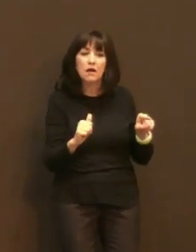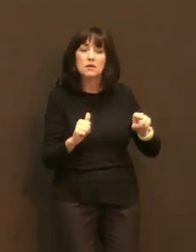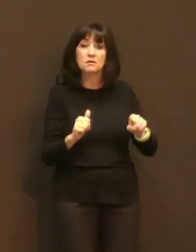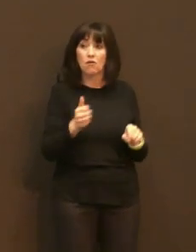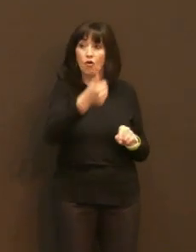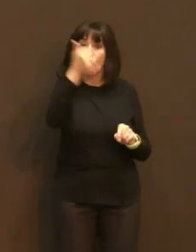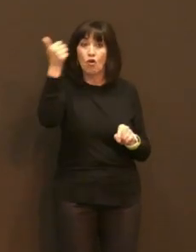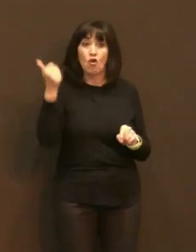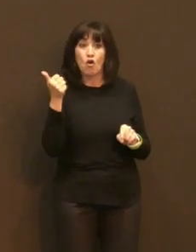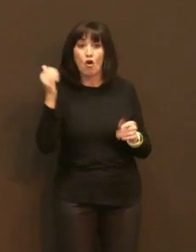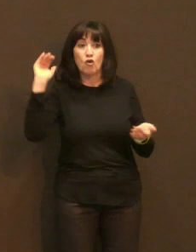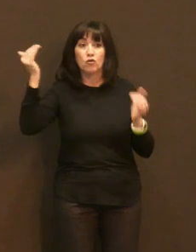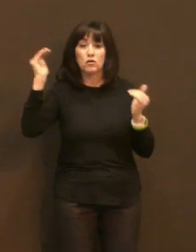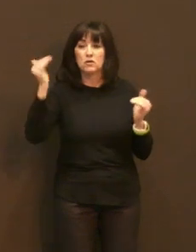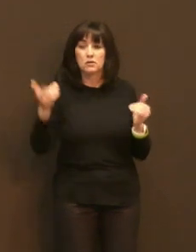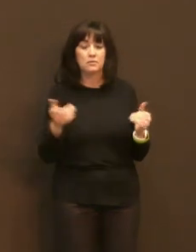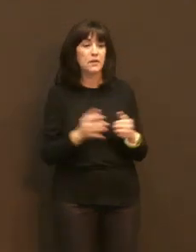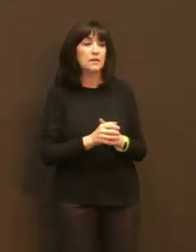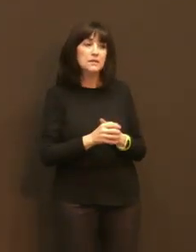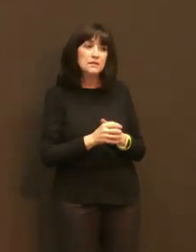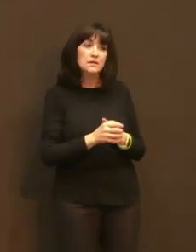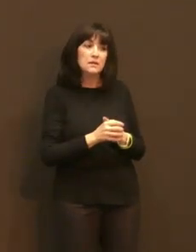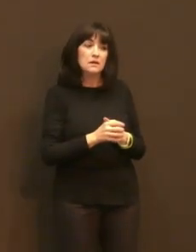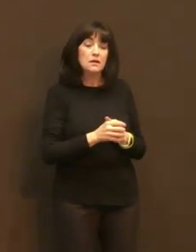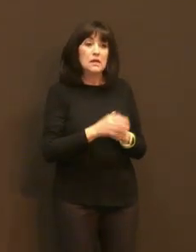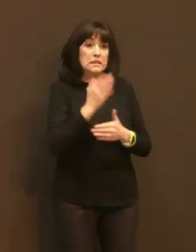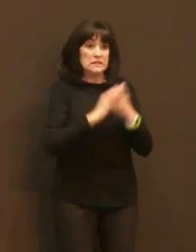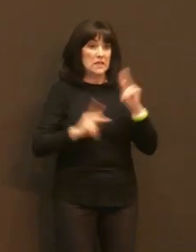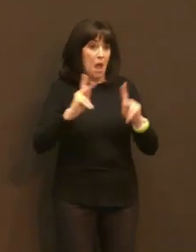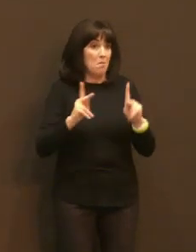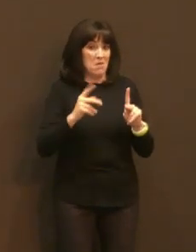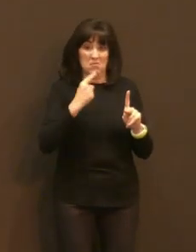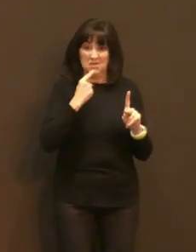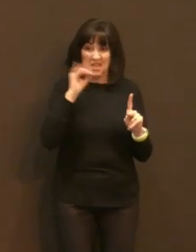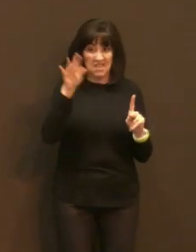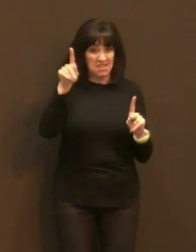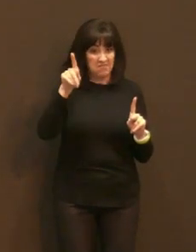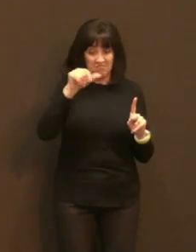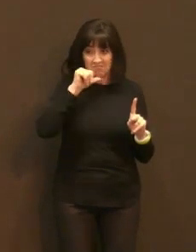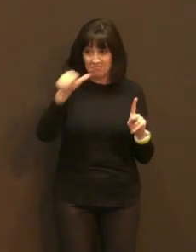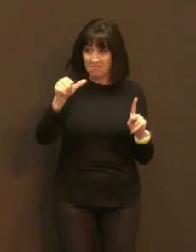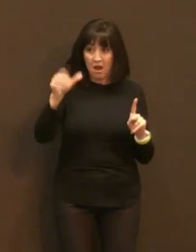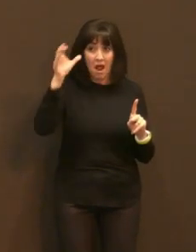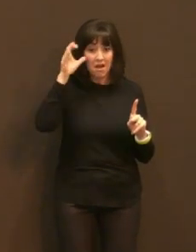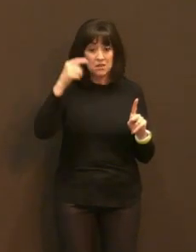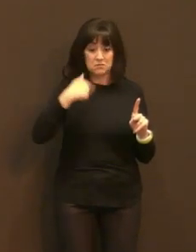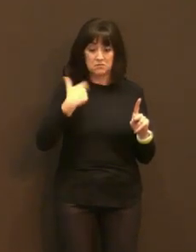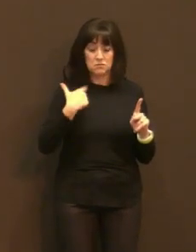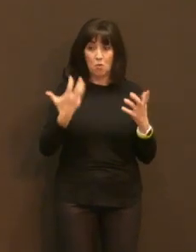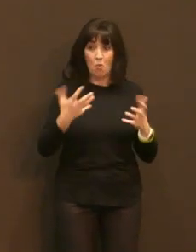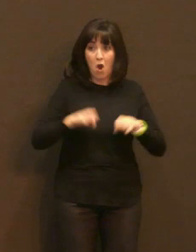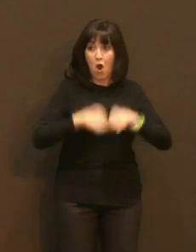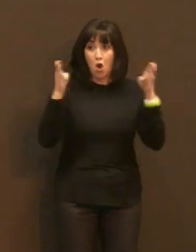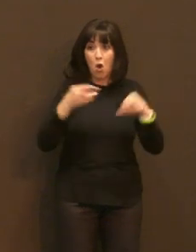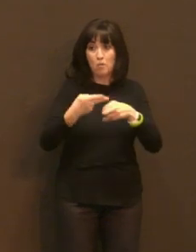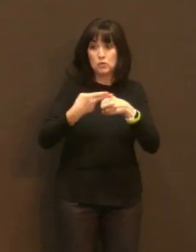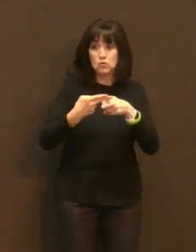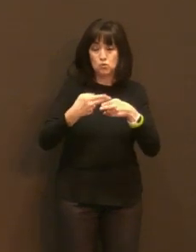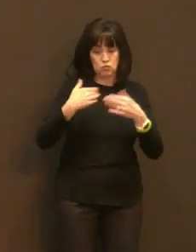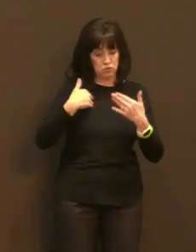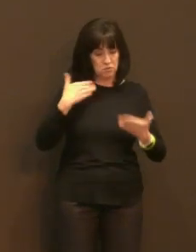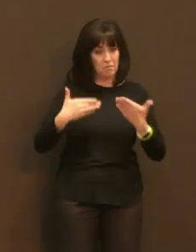other areas. Yeah, I would start by saying protests aren't helpful at this point in time when we're trying to make very difficult decisions